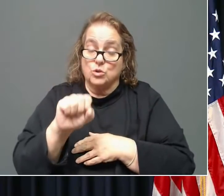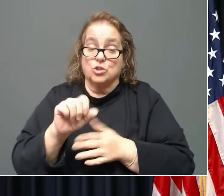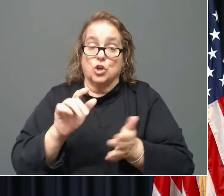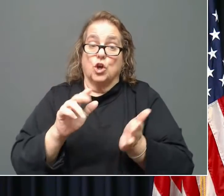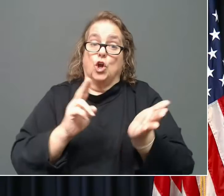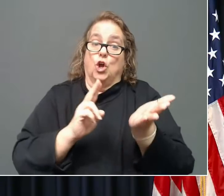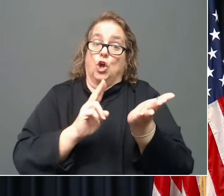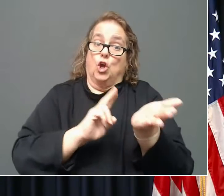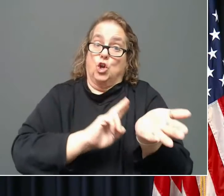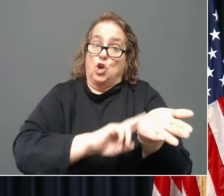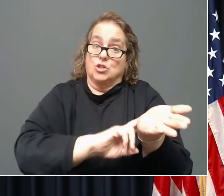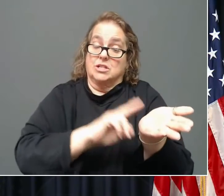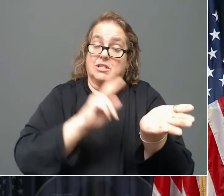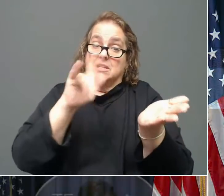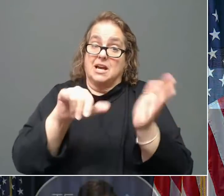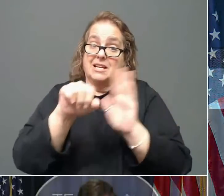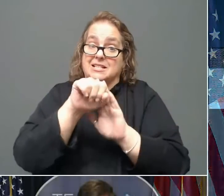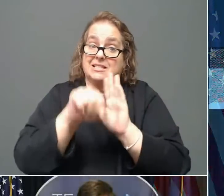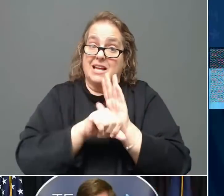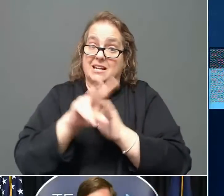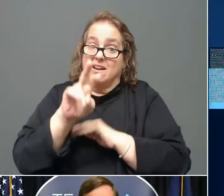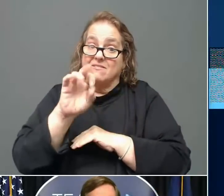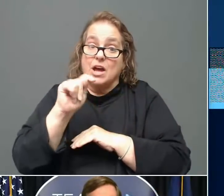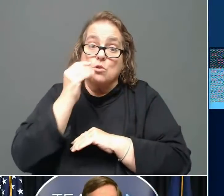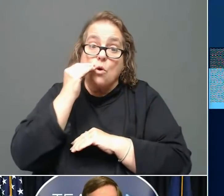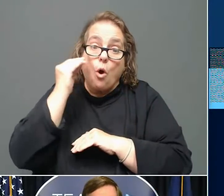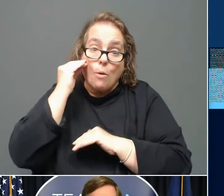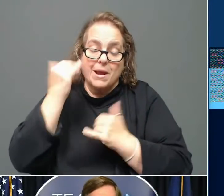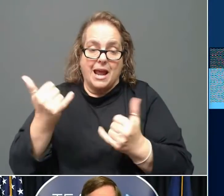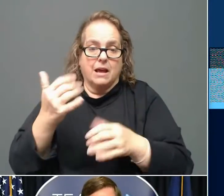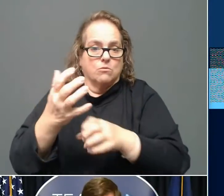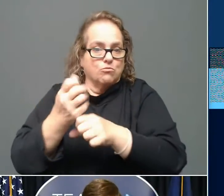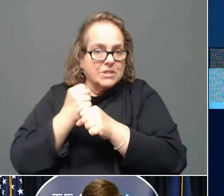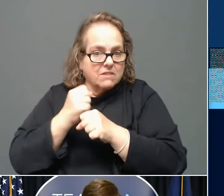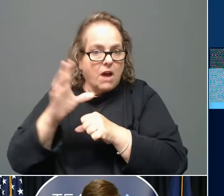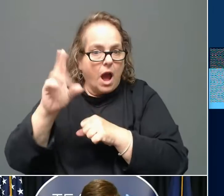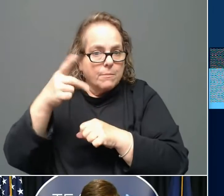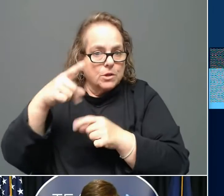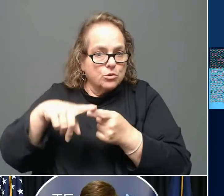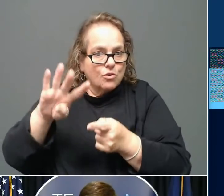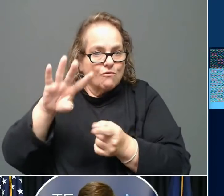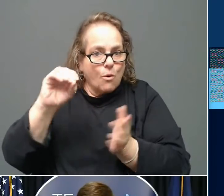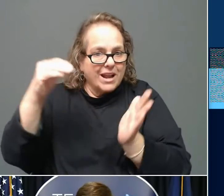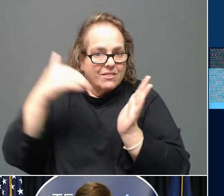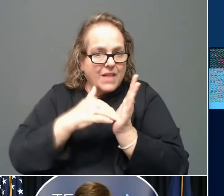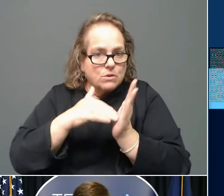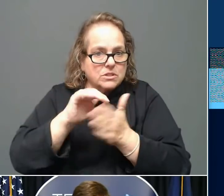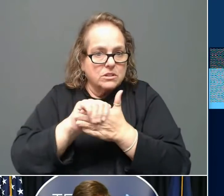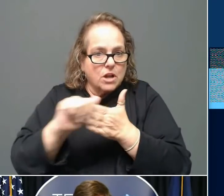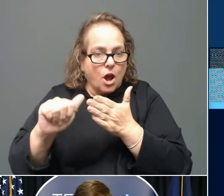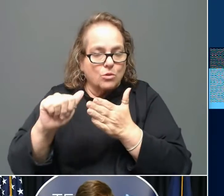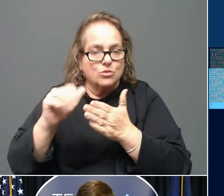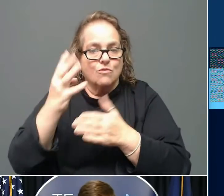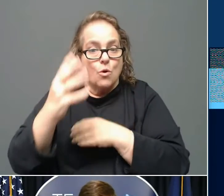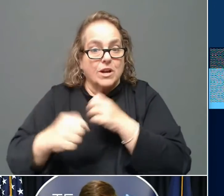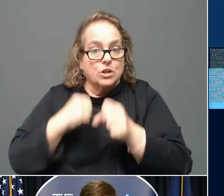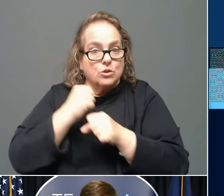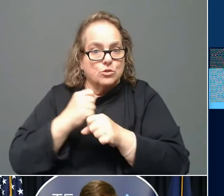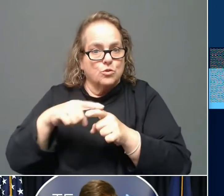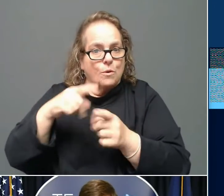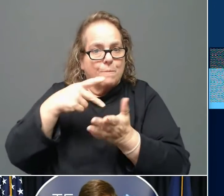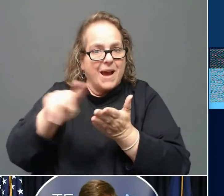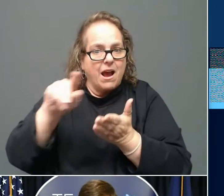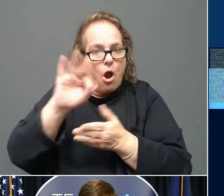can receive up to $40,000 now over 4 years to pay off their student loans. The Kentucky Department for Veterans